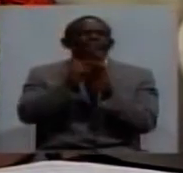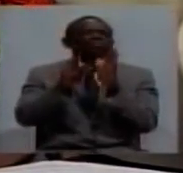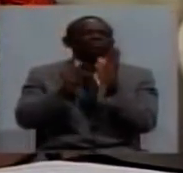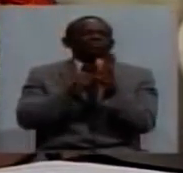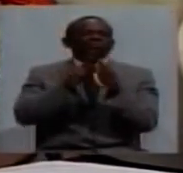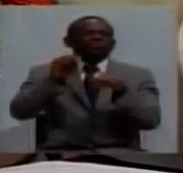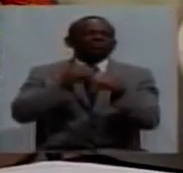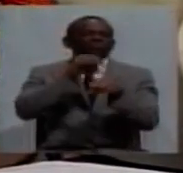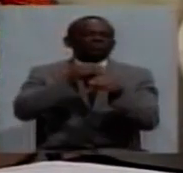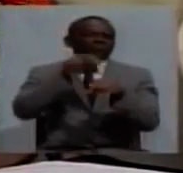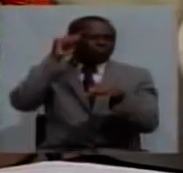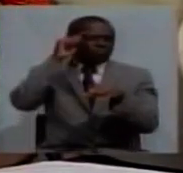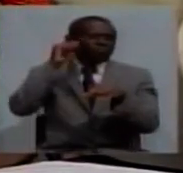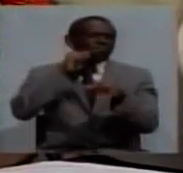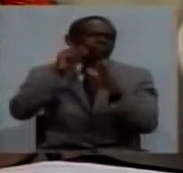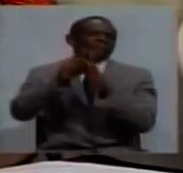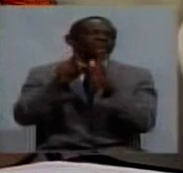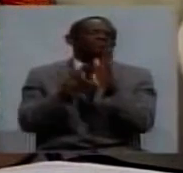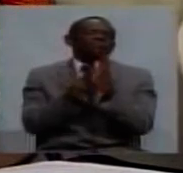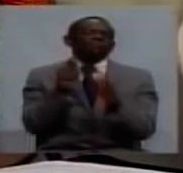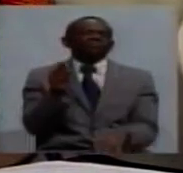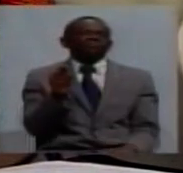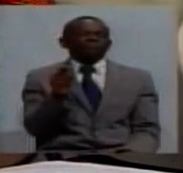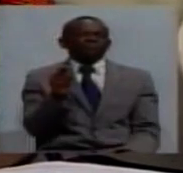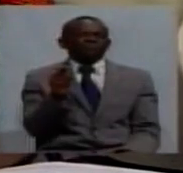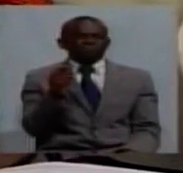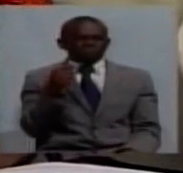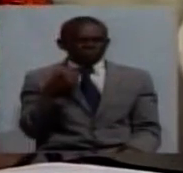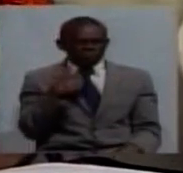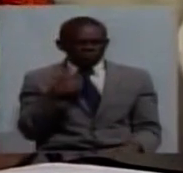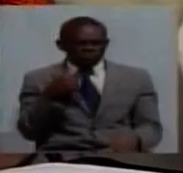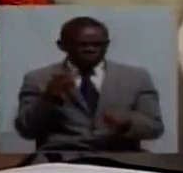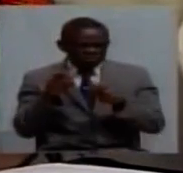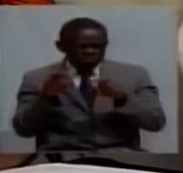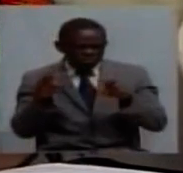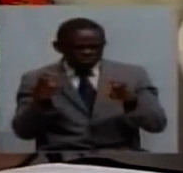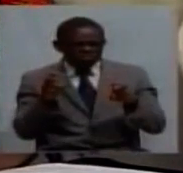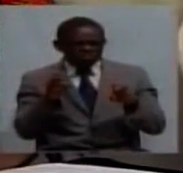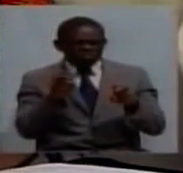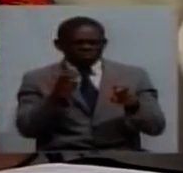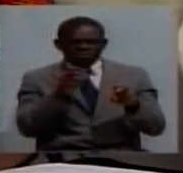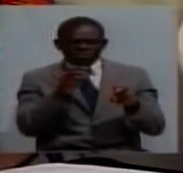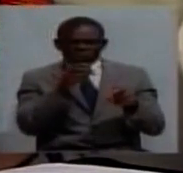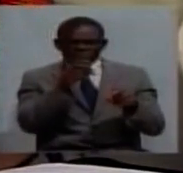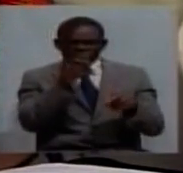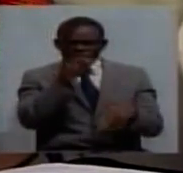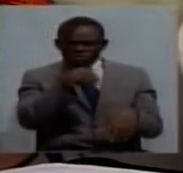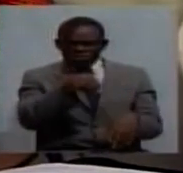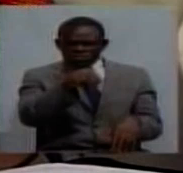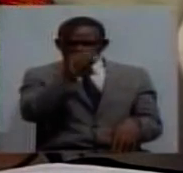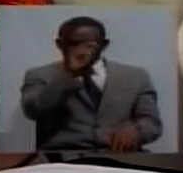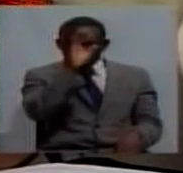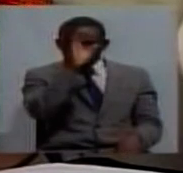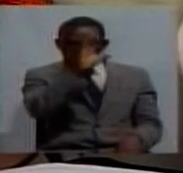me, going back to the conditionalities, is infrastructure. If you go to Northern Province, people grow a lot